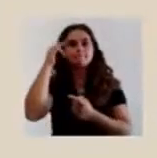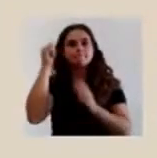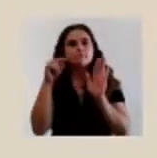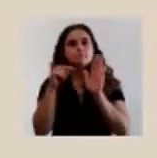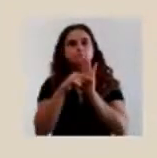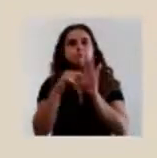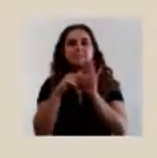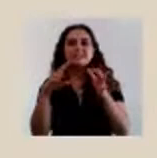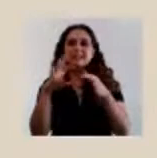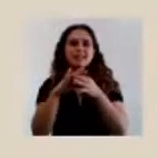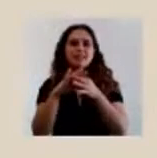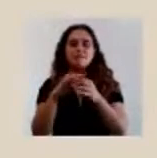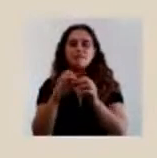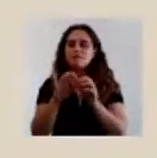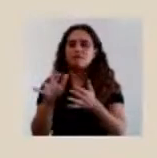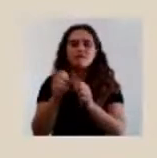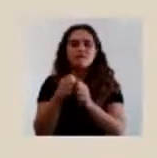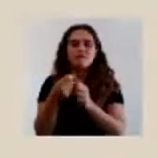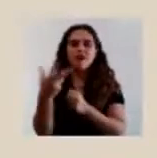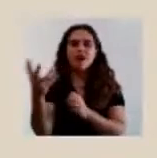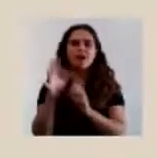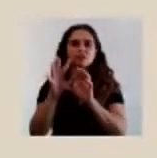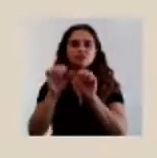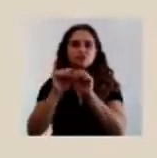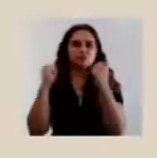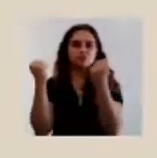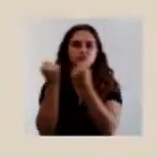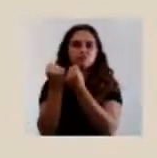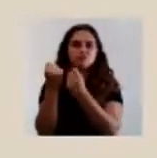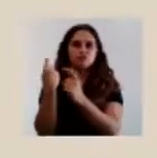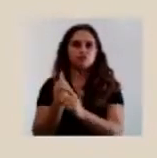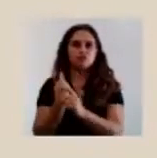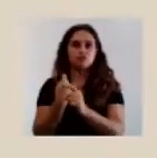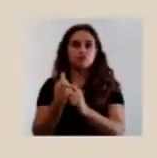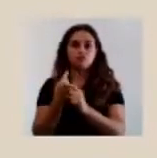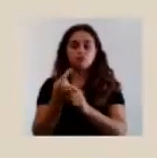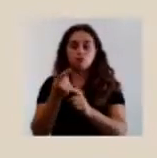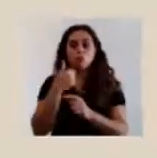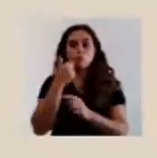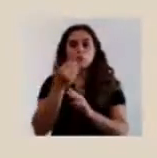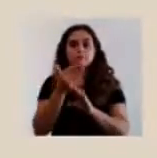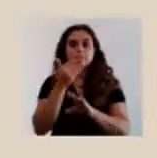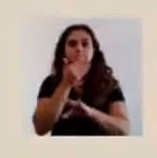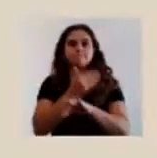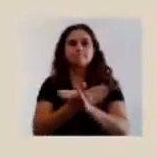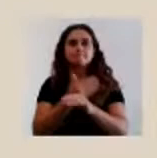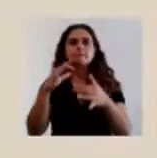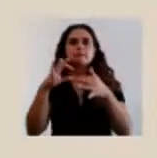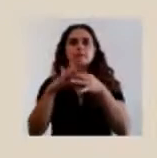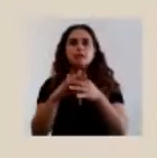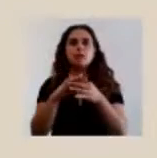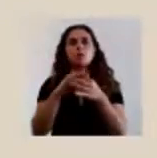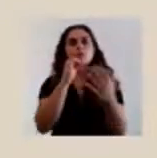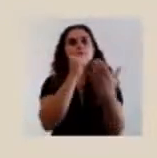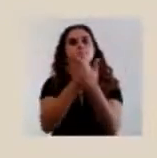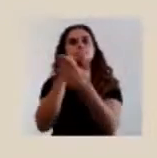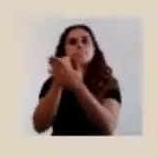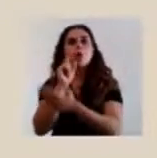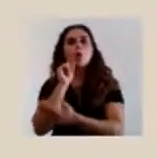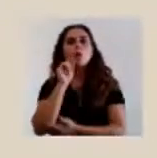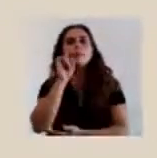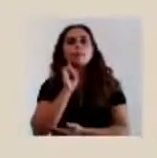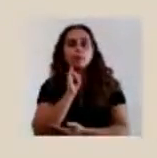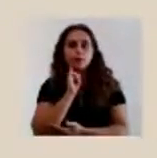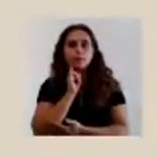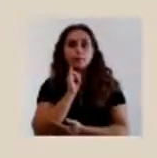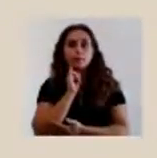span many social spheres. The riddle presented earlier dealt with the concept of gender bias, while